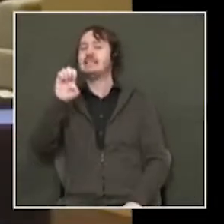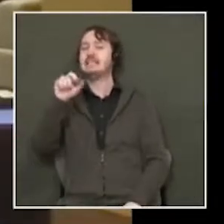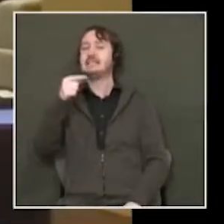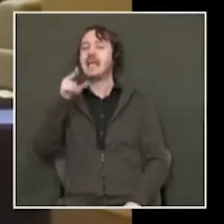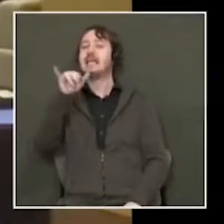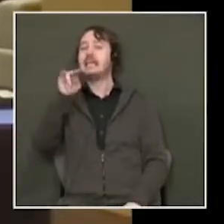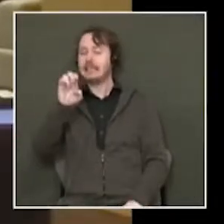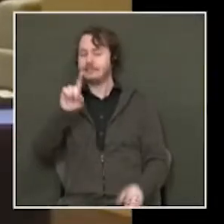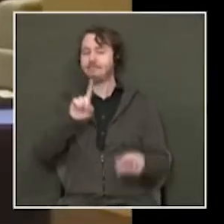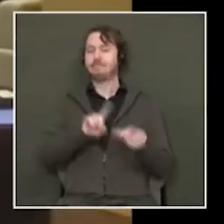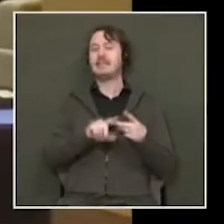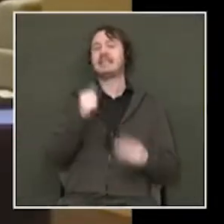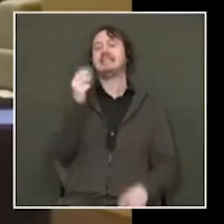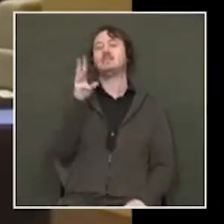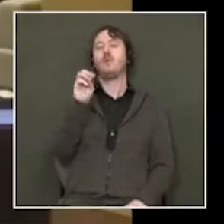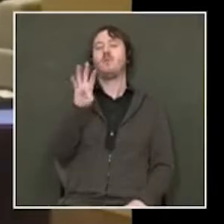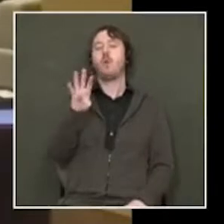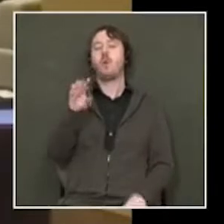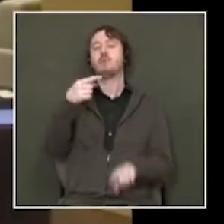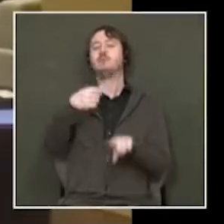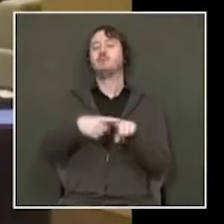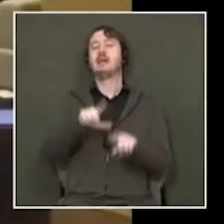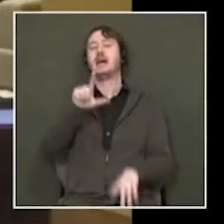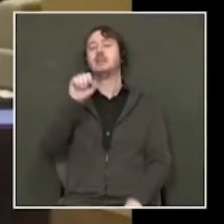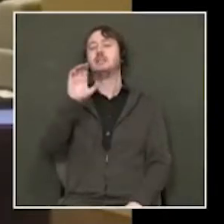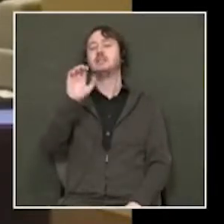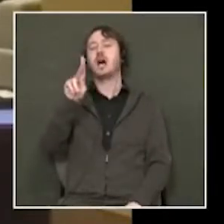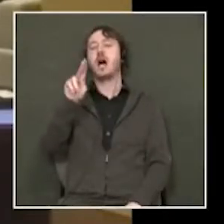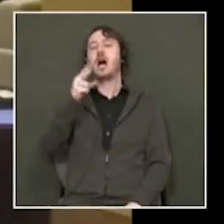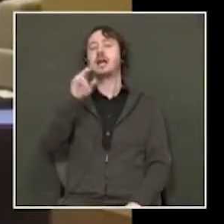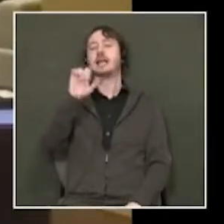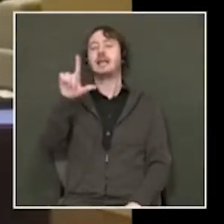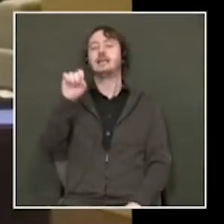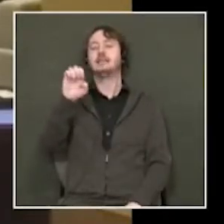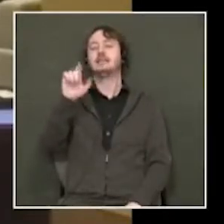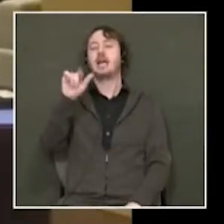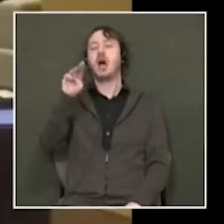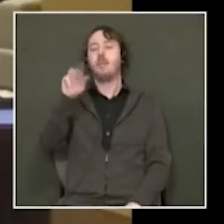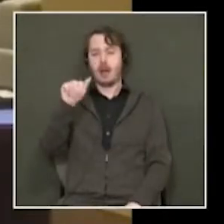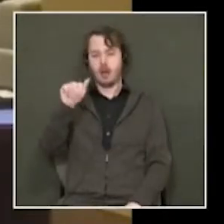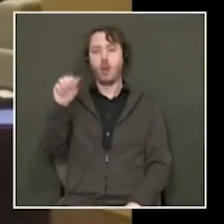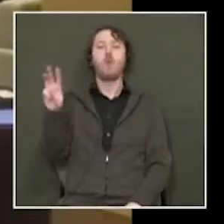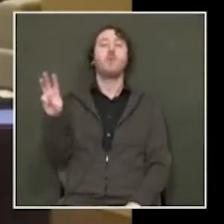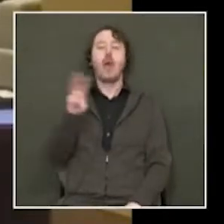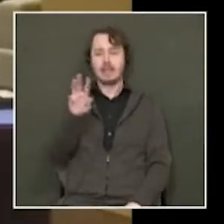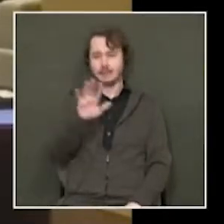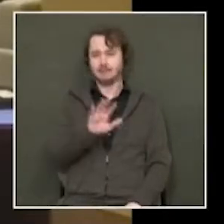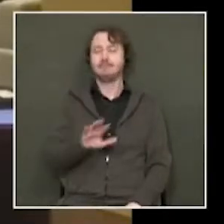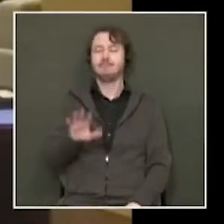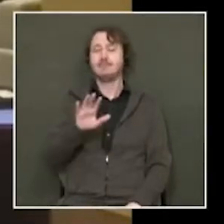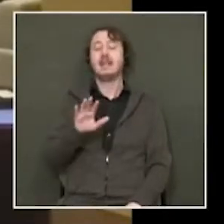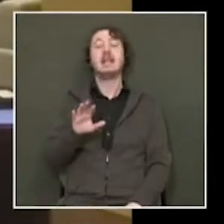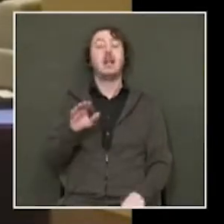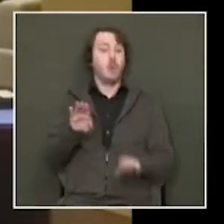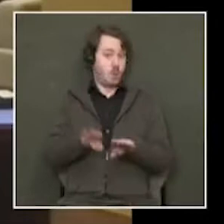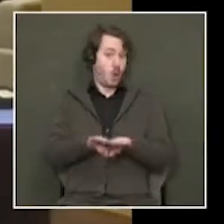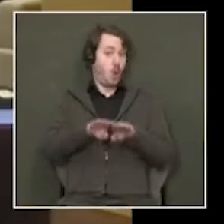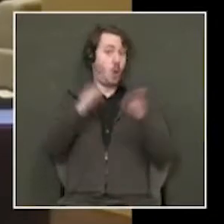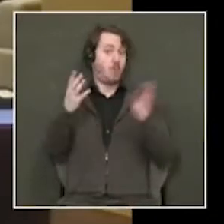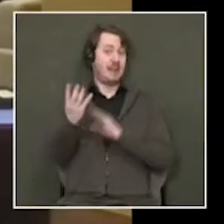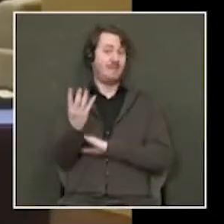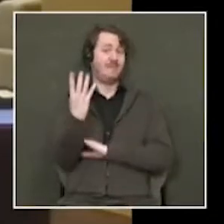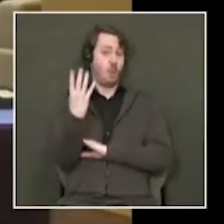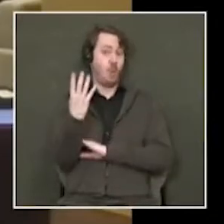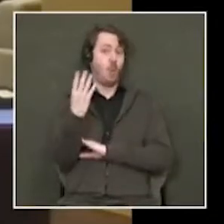at 1604 and Lock Hill Selma westbound. This morning, the city opened 4 warming centers to the general public.